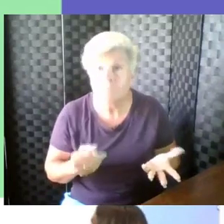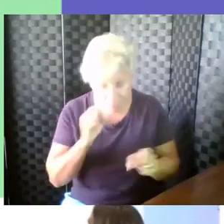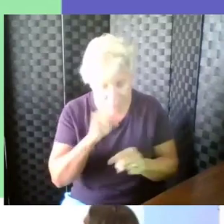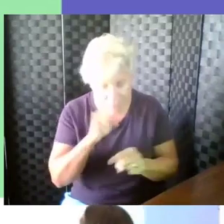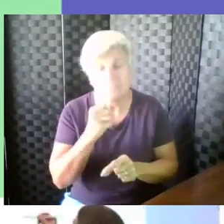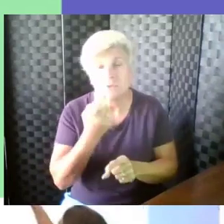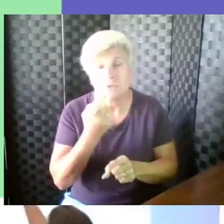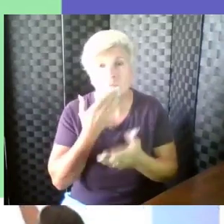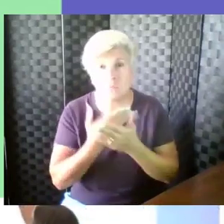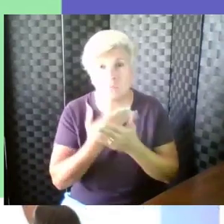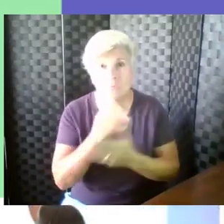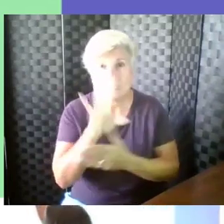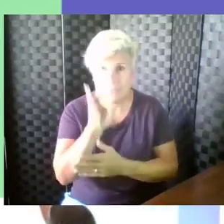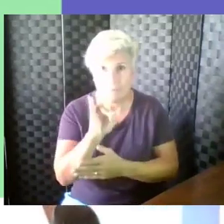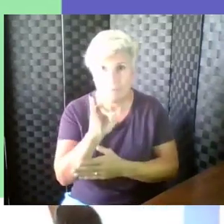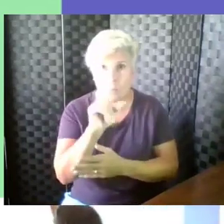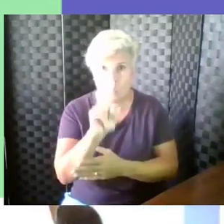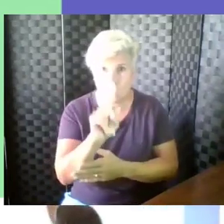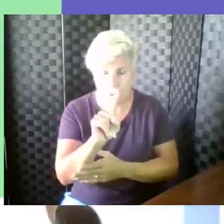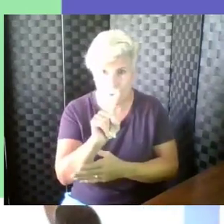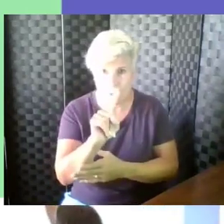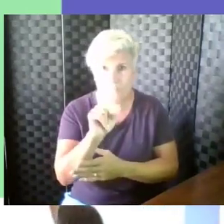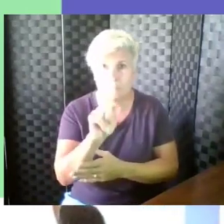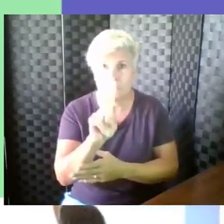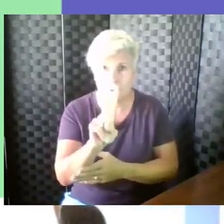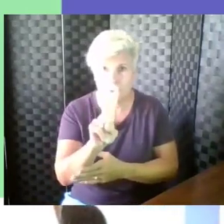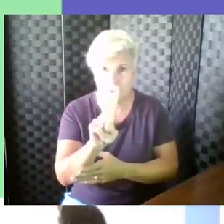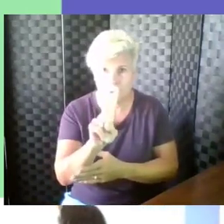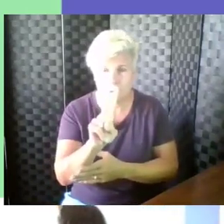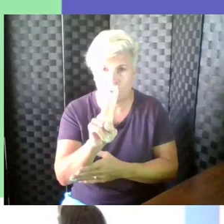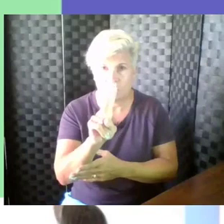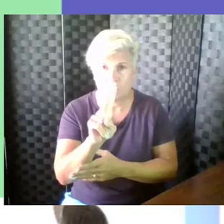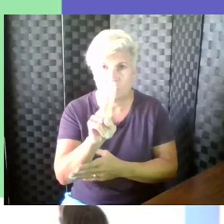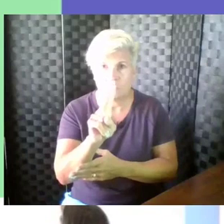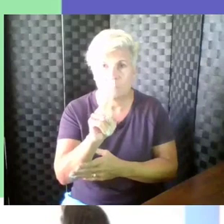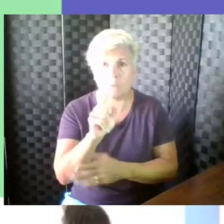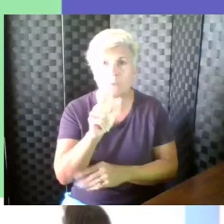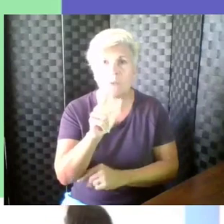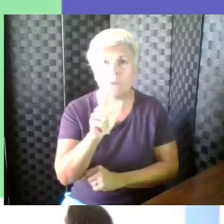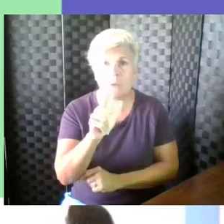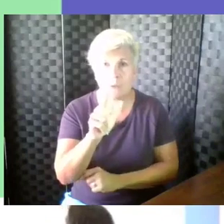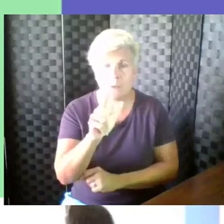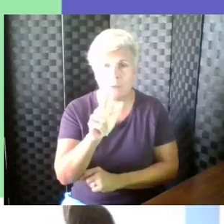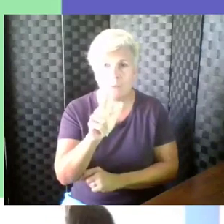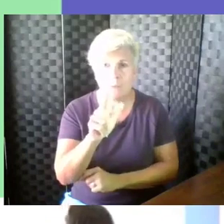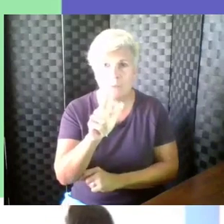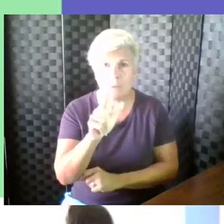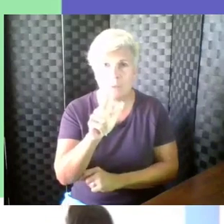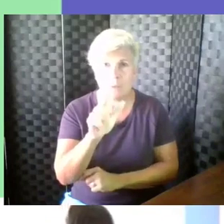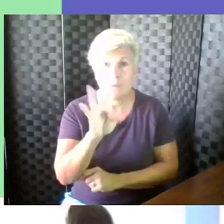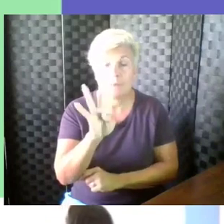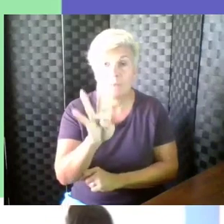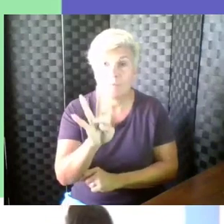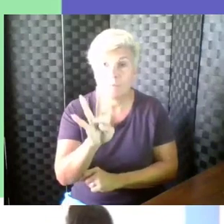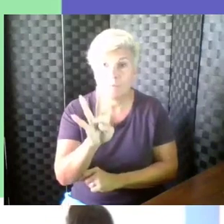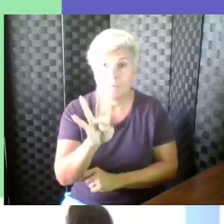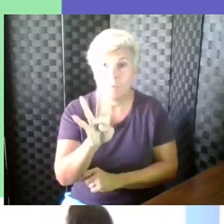Good, 7. Oh, okay, here we go. 1, 2,